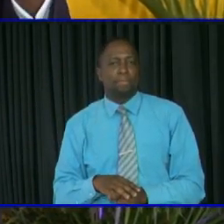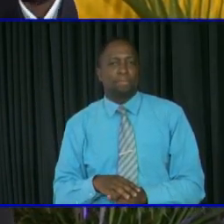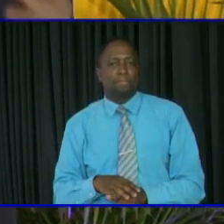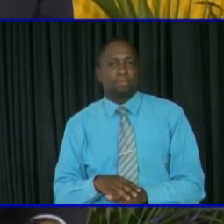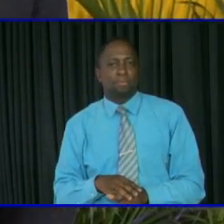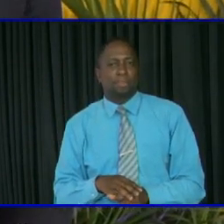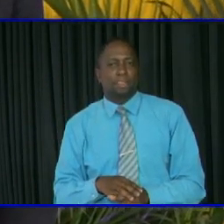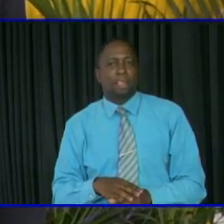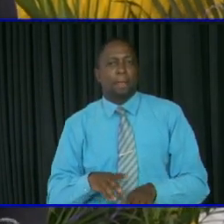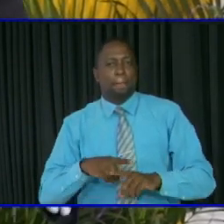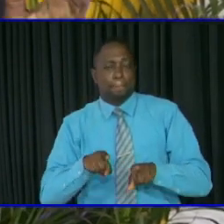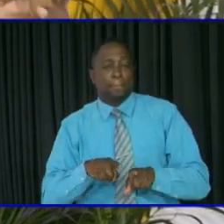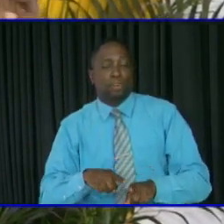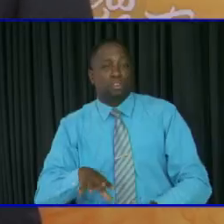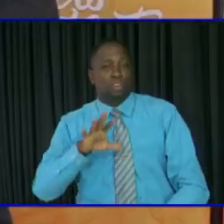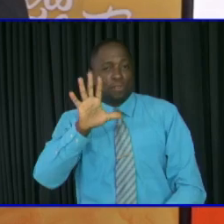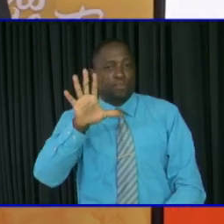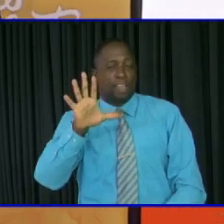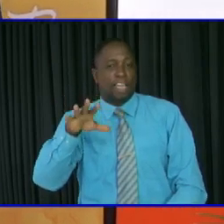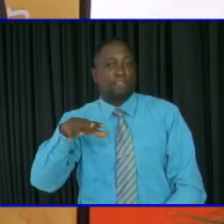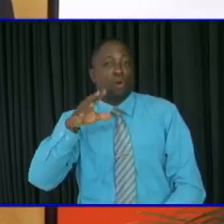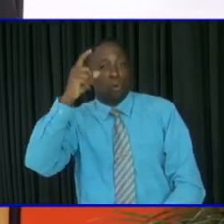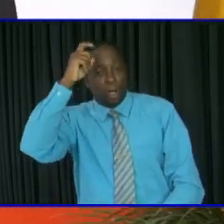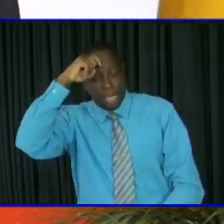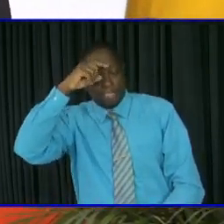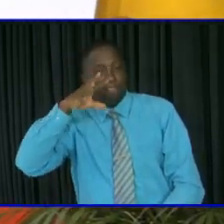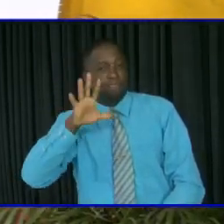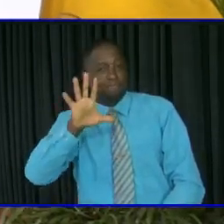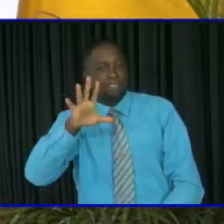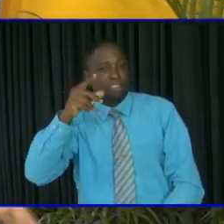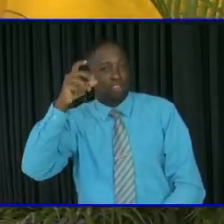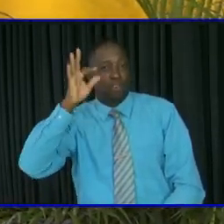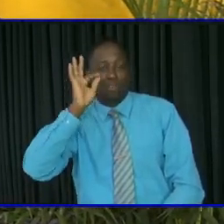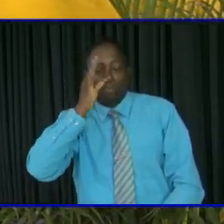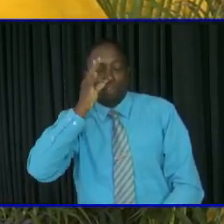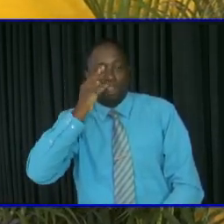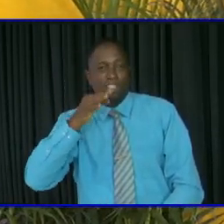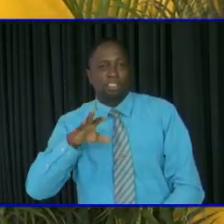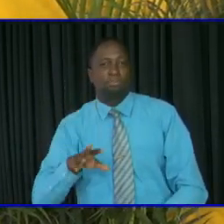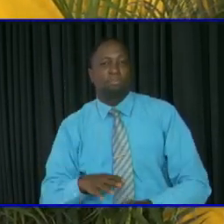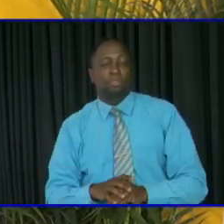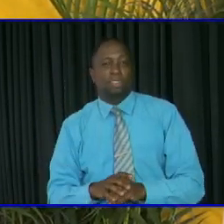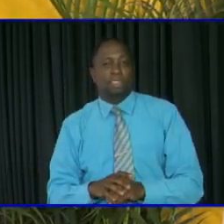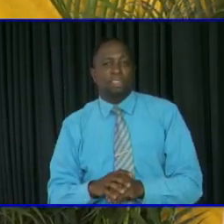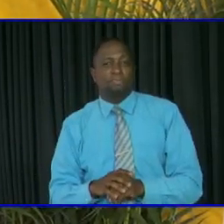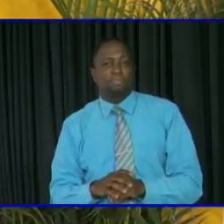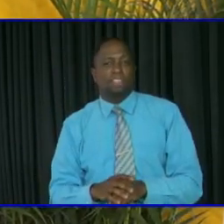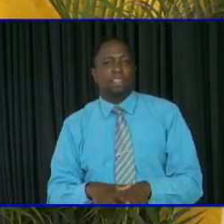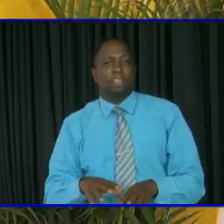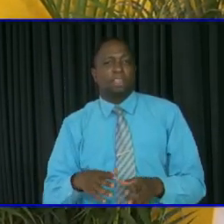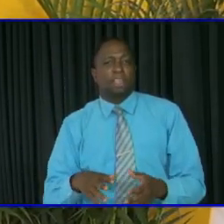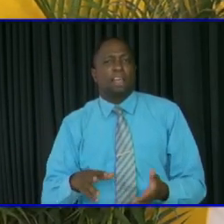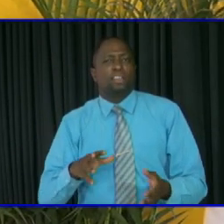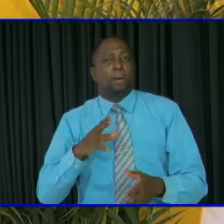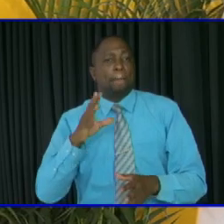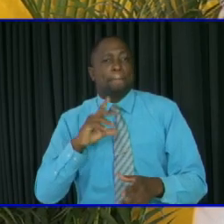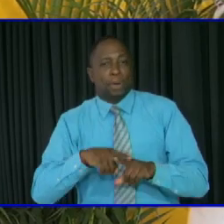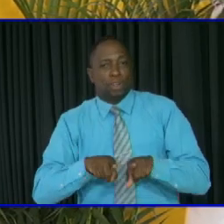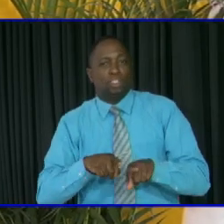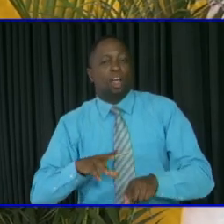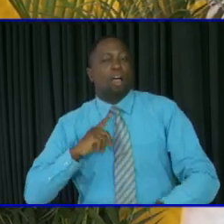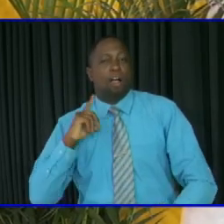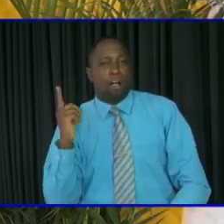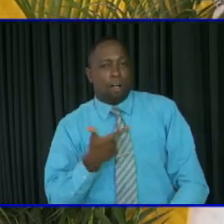to know the truth. I submit to you too that not just that all of them knew the truth, All of them